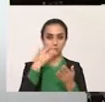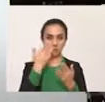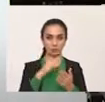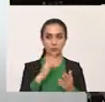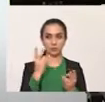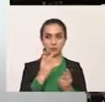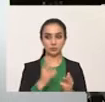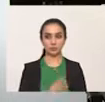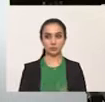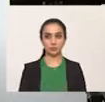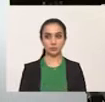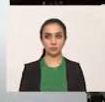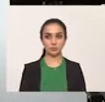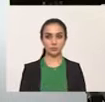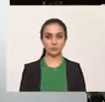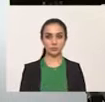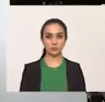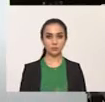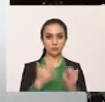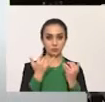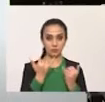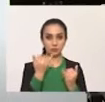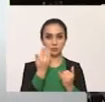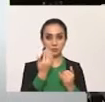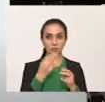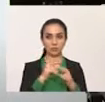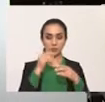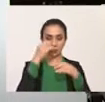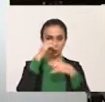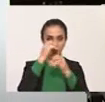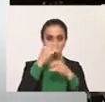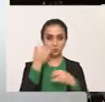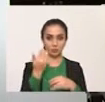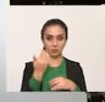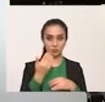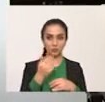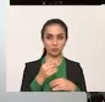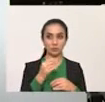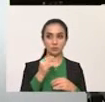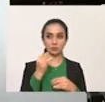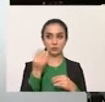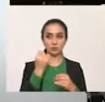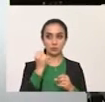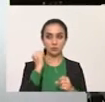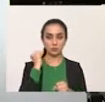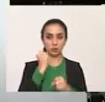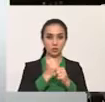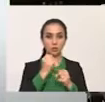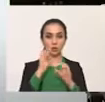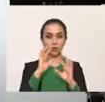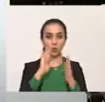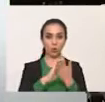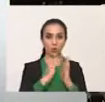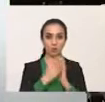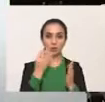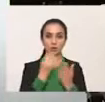olamiz. Ana endi biz mikroskopimizni ishchi holatiga keltiramiz.